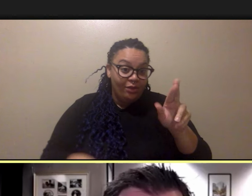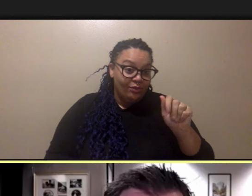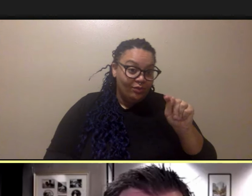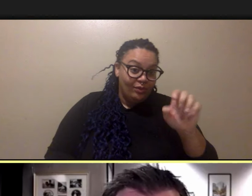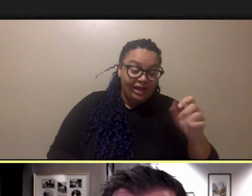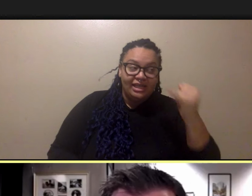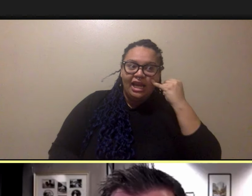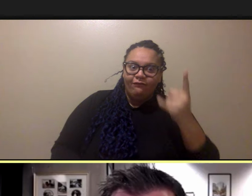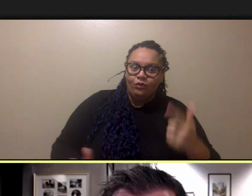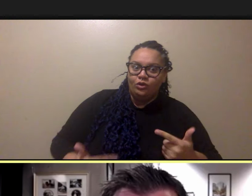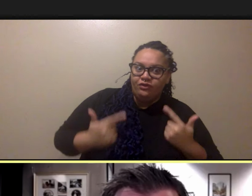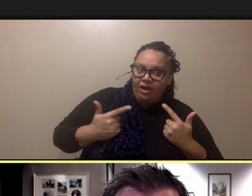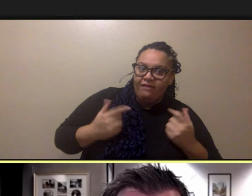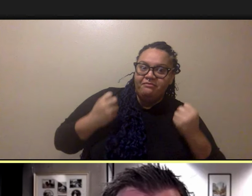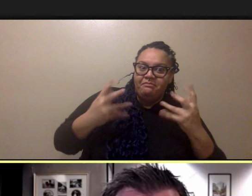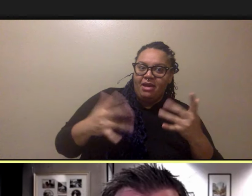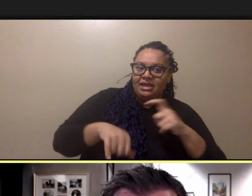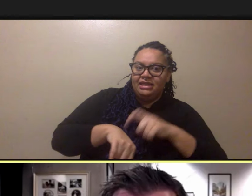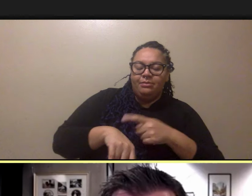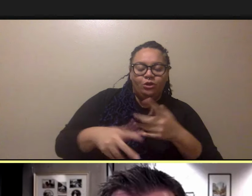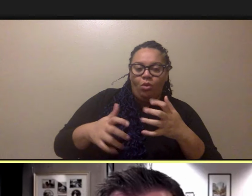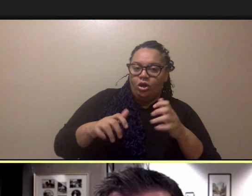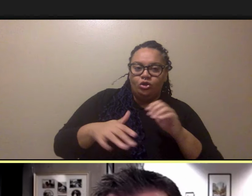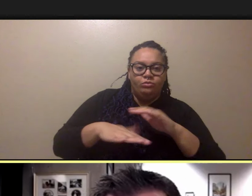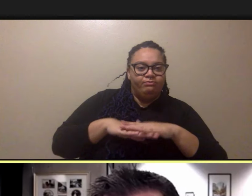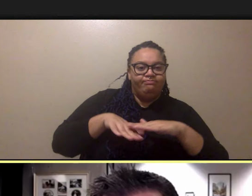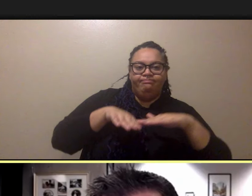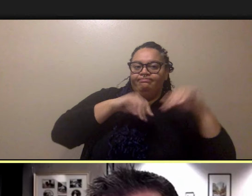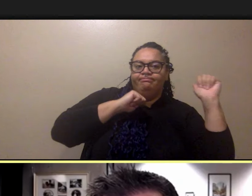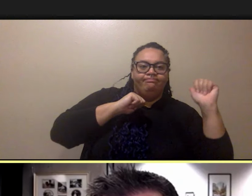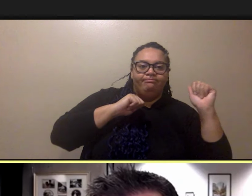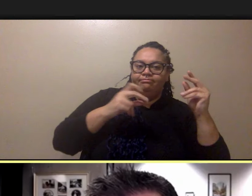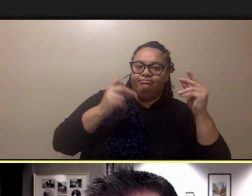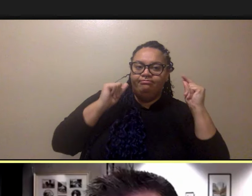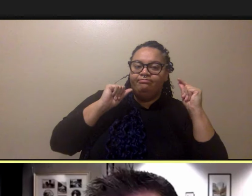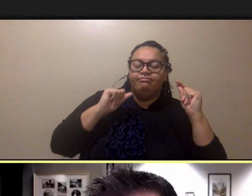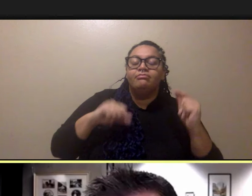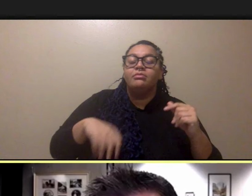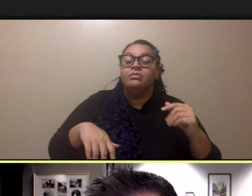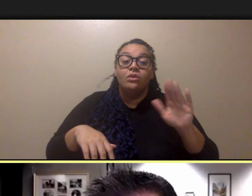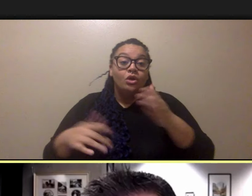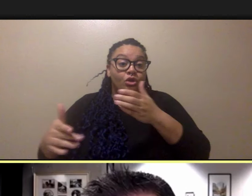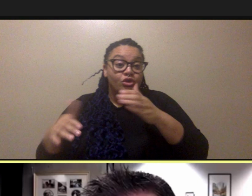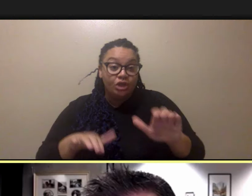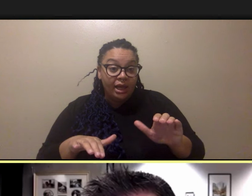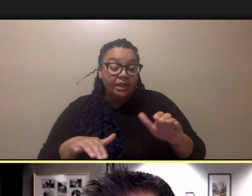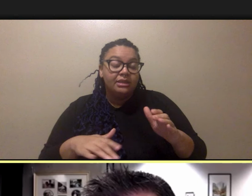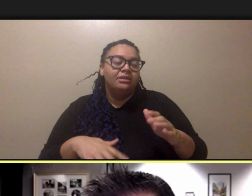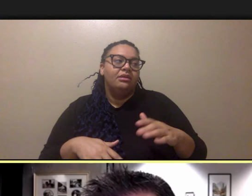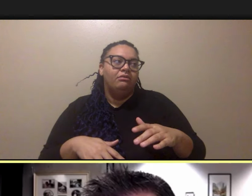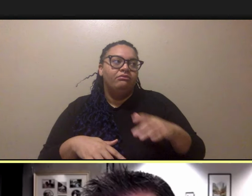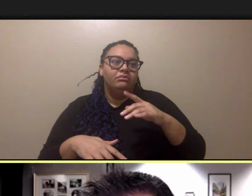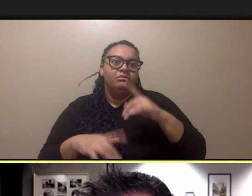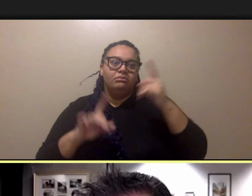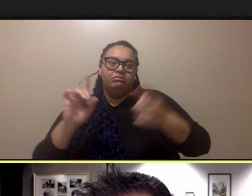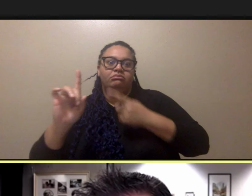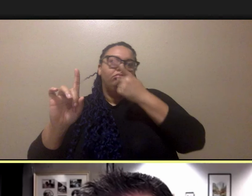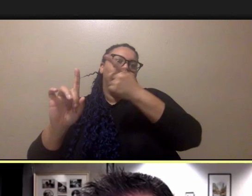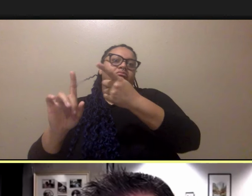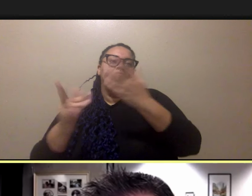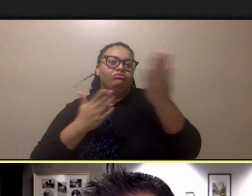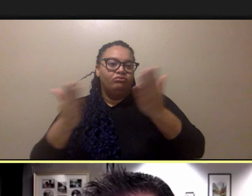you survived, a lot of times you wanted to get out of there pretty fast. But your chance of making it as a servant in Virginia because of the